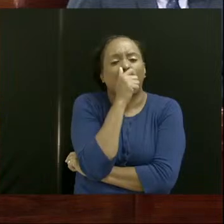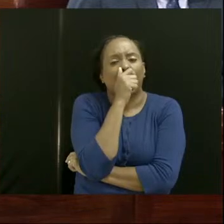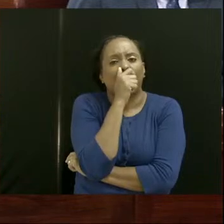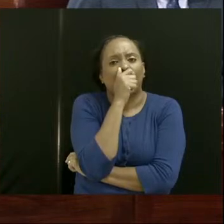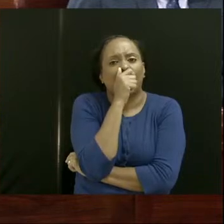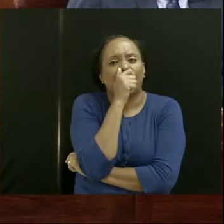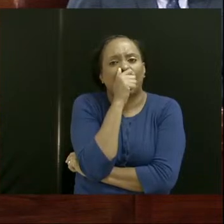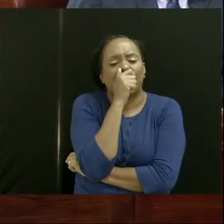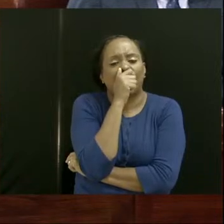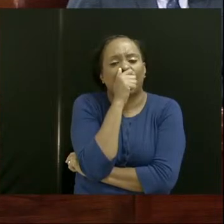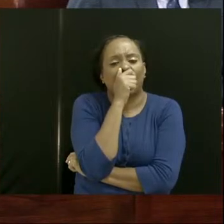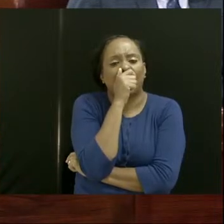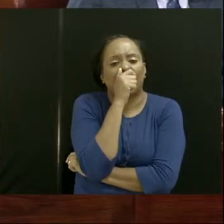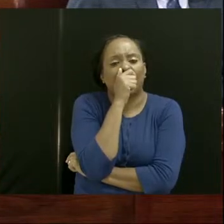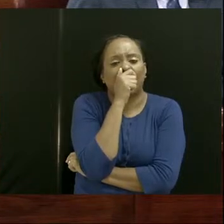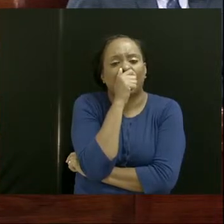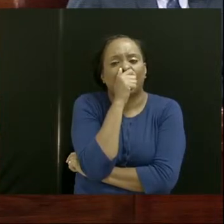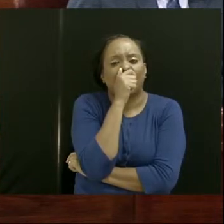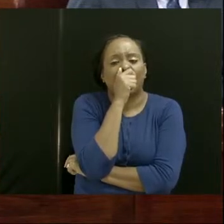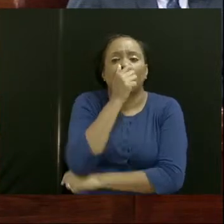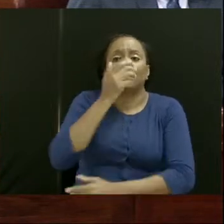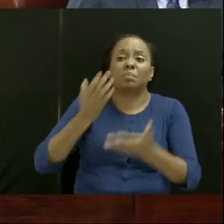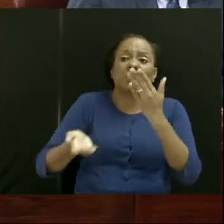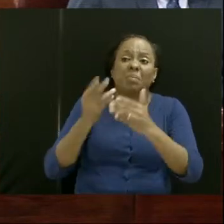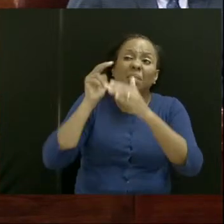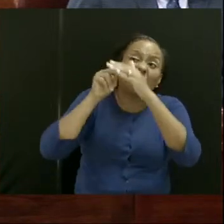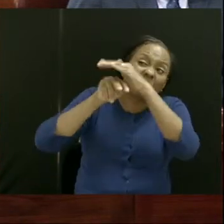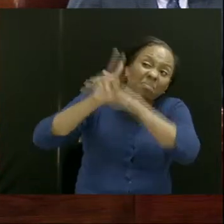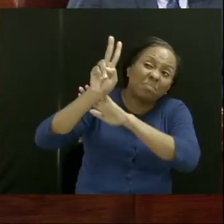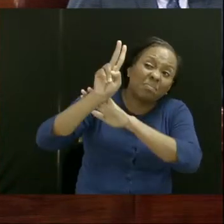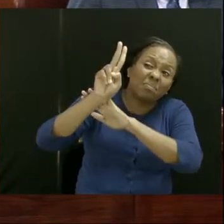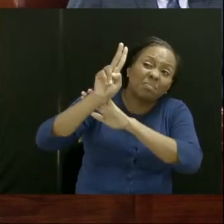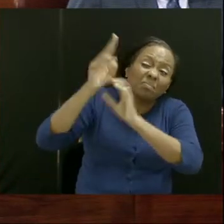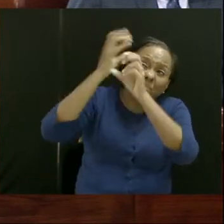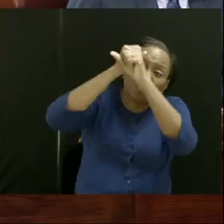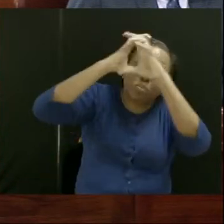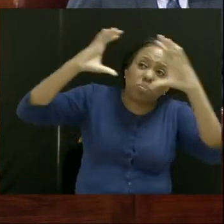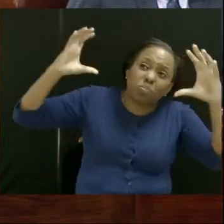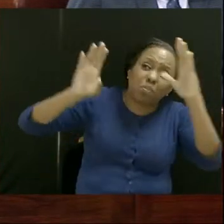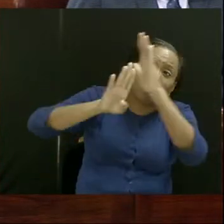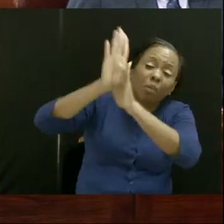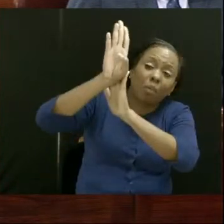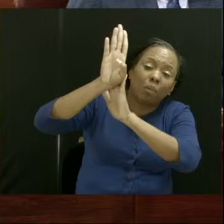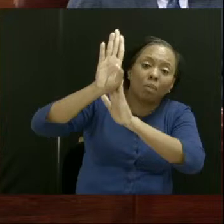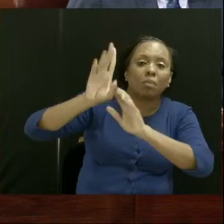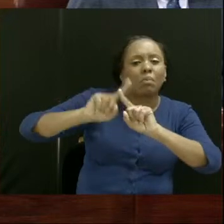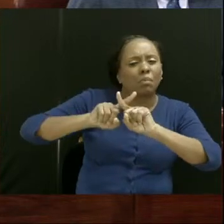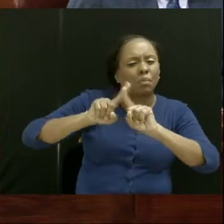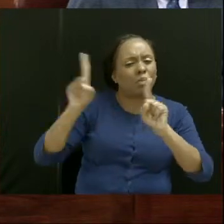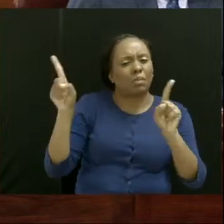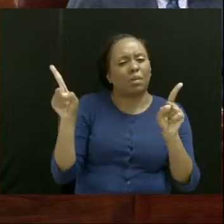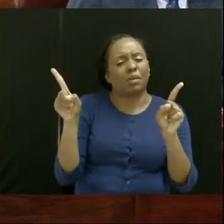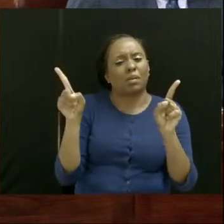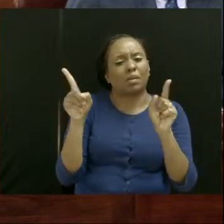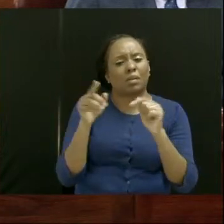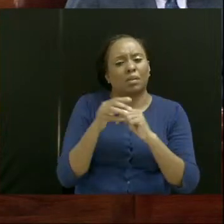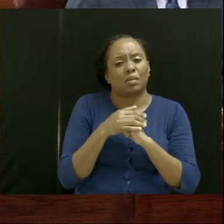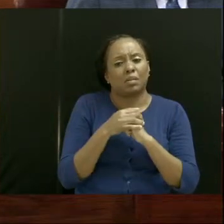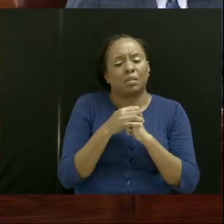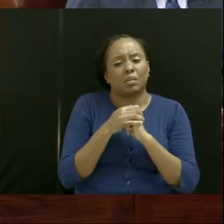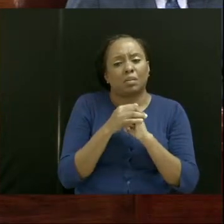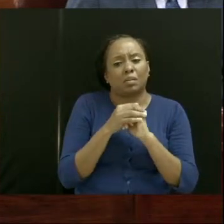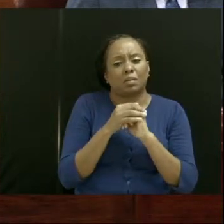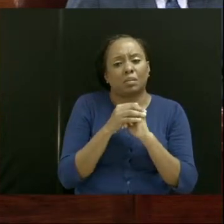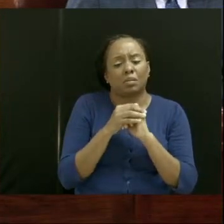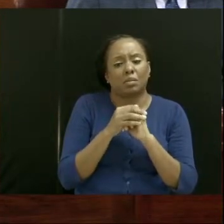a level of growth, but they're doing so with reference to what we have been